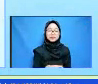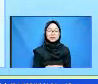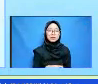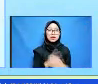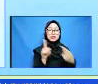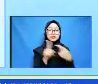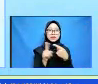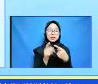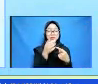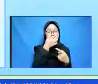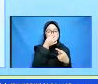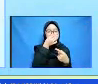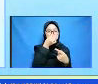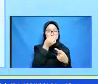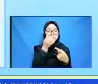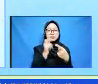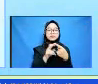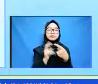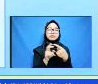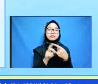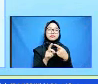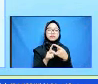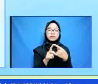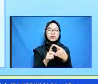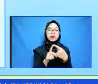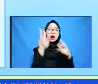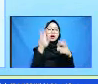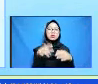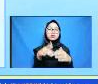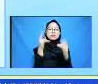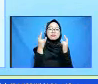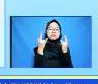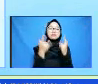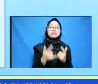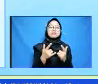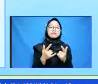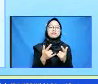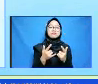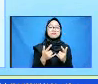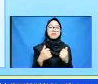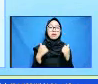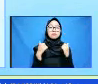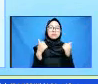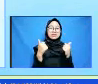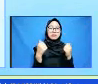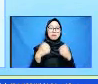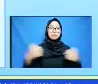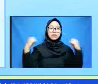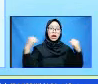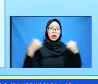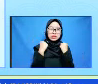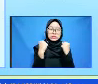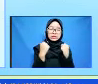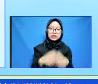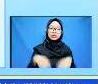up the big ambition. This is very important. Keep up the big ambition for the leader who will come to COP26